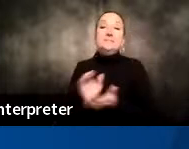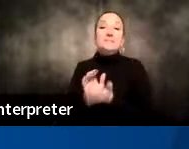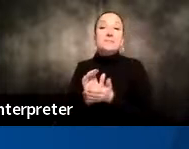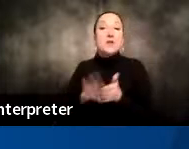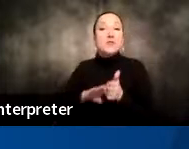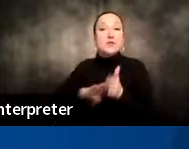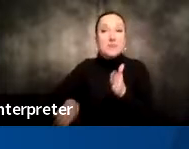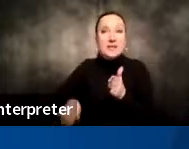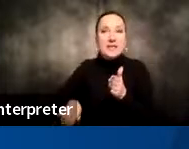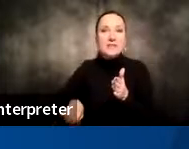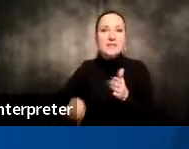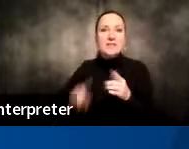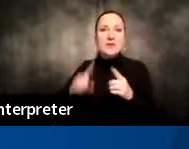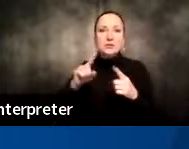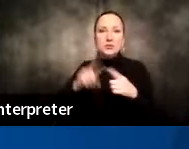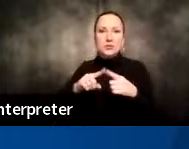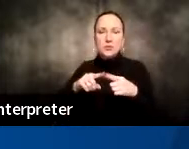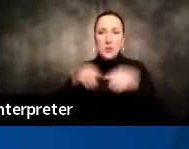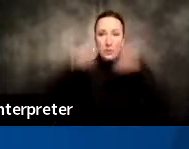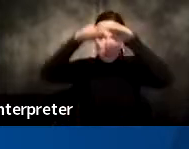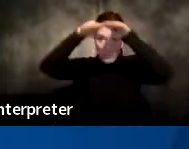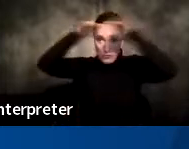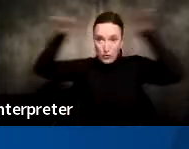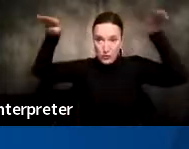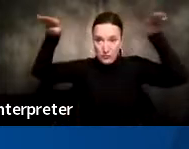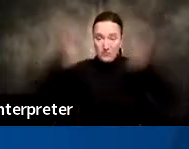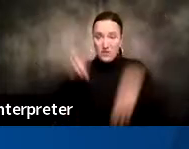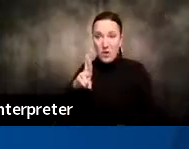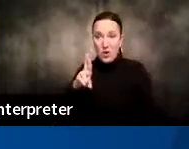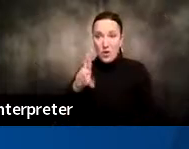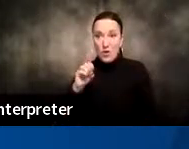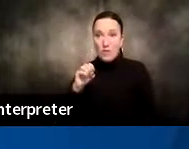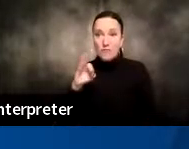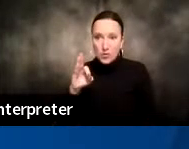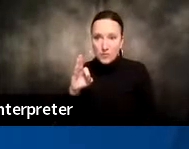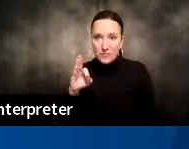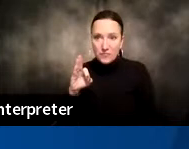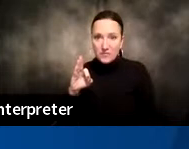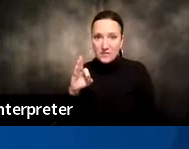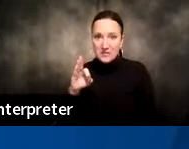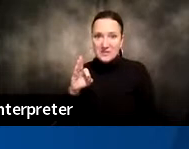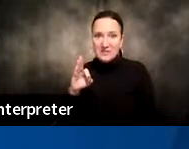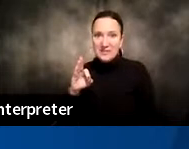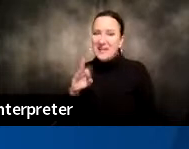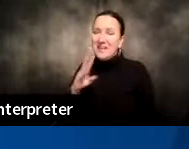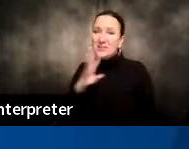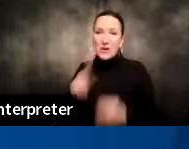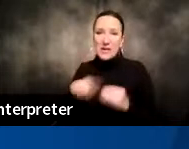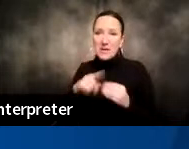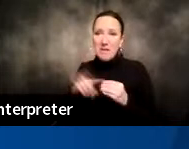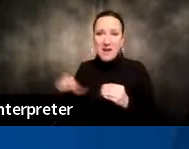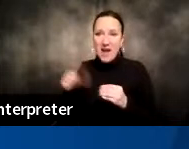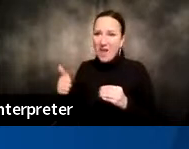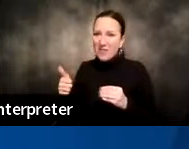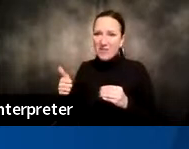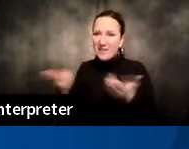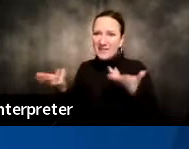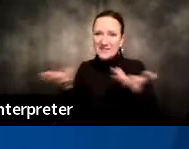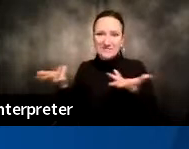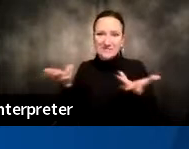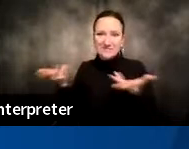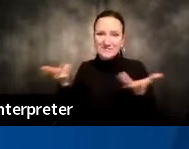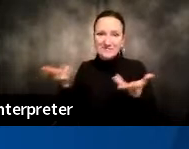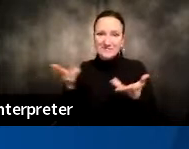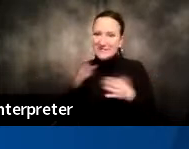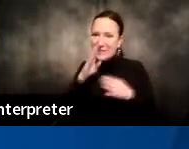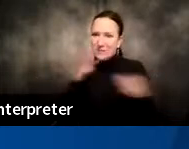pertains to the porch roof height. So talking about the porch roof is a little outside the scope of what the Board of Zoning Adjustment will